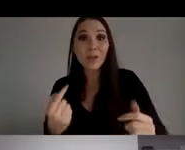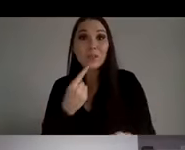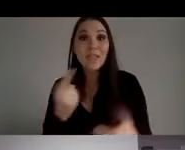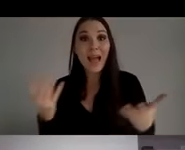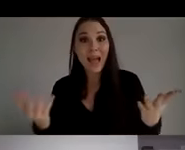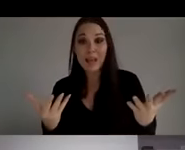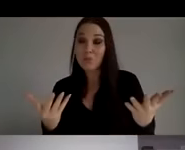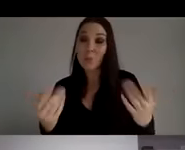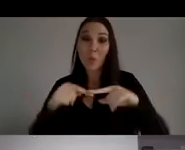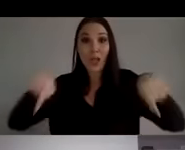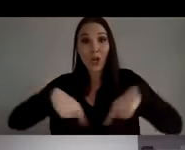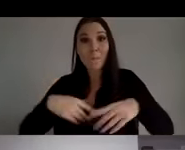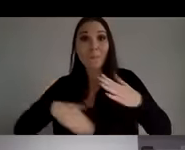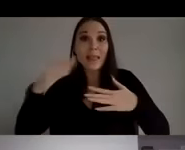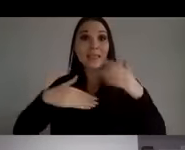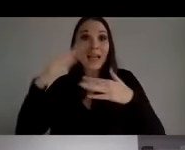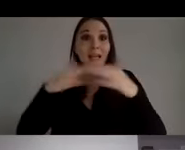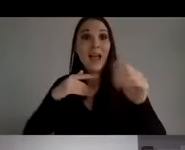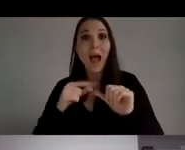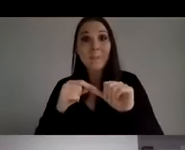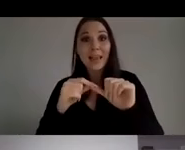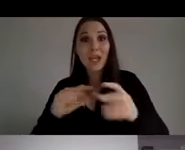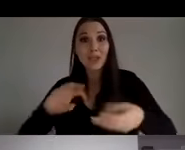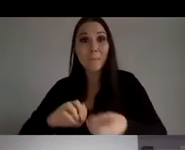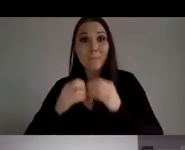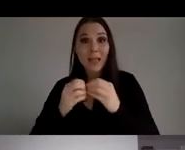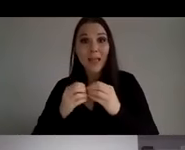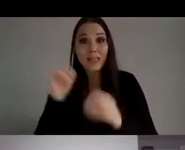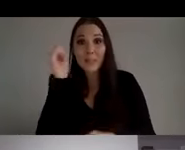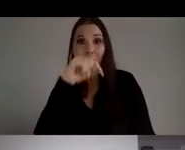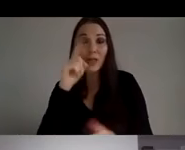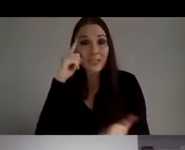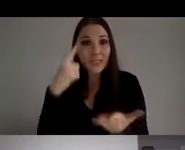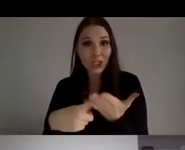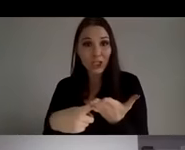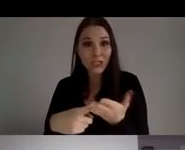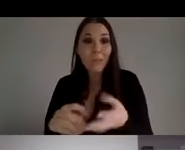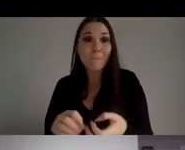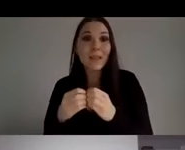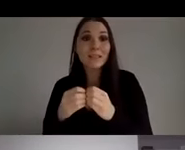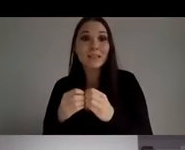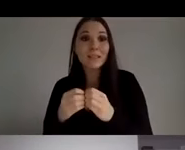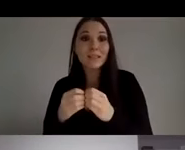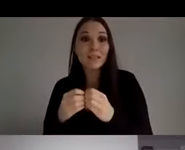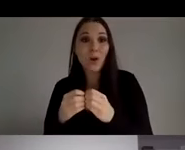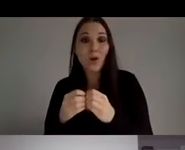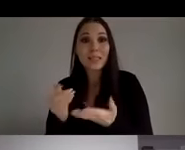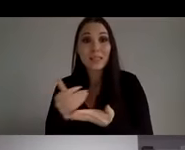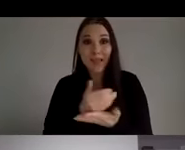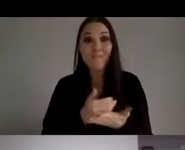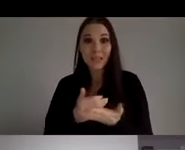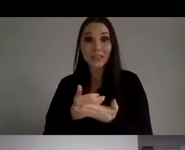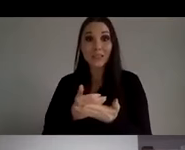building an application that will make smarter decisions based on the safest outcome.